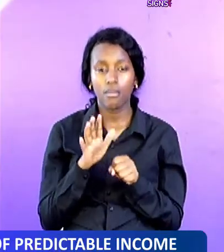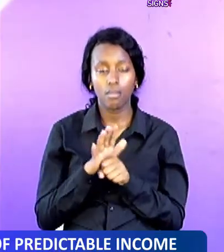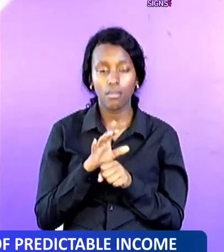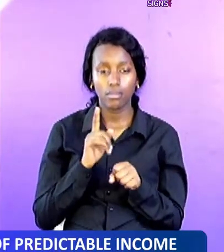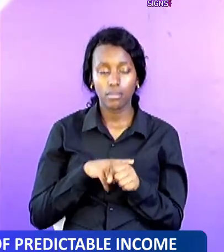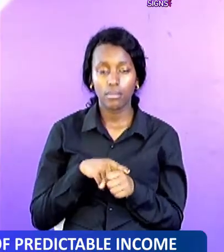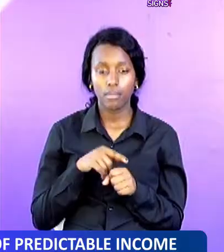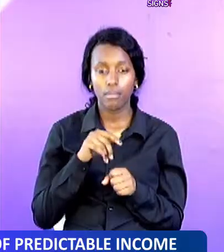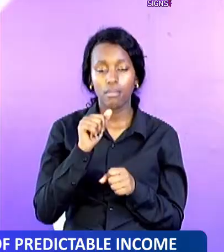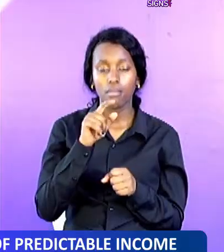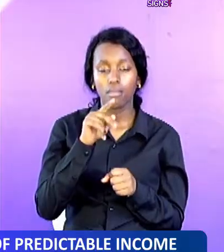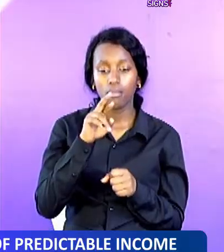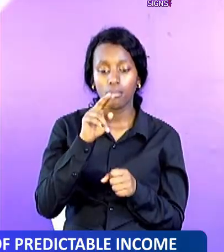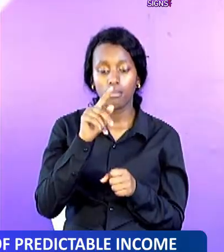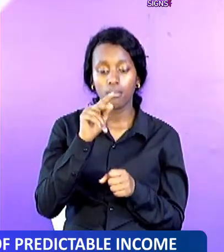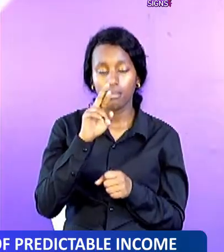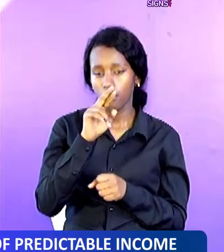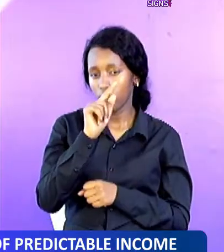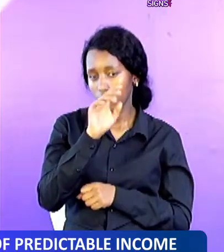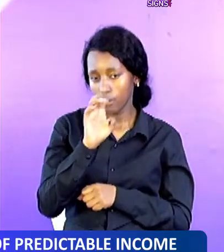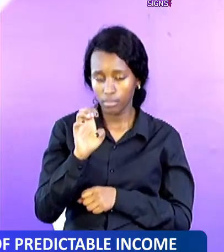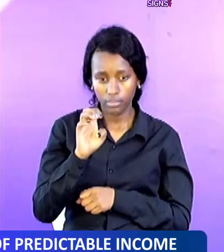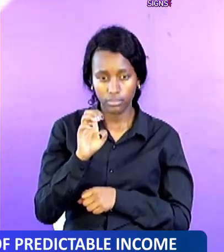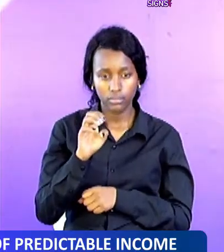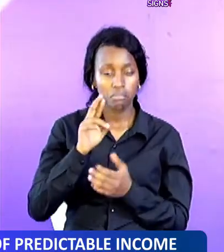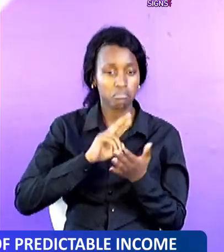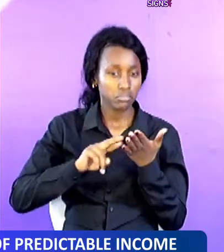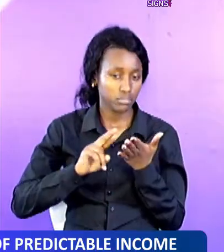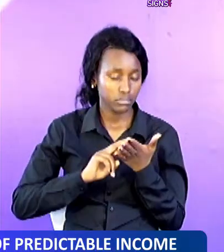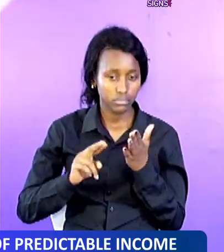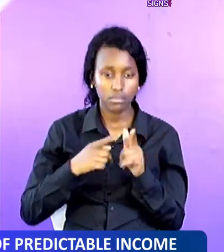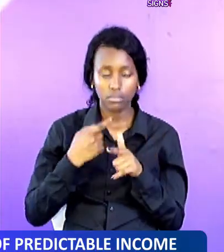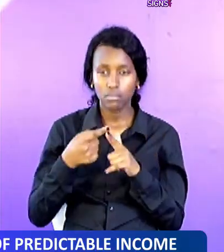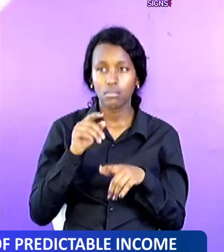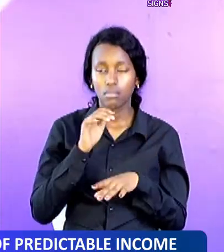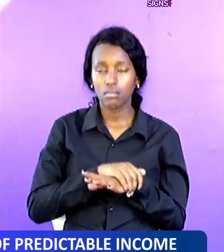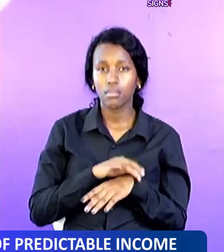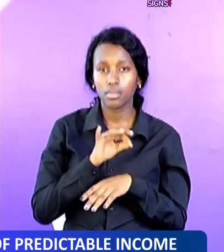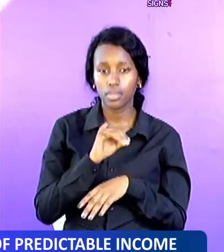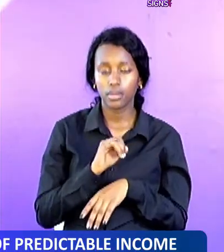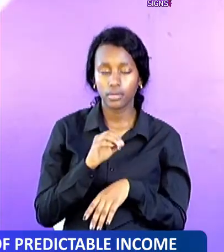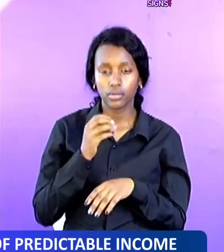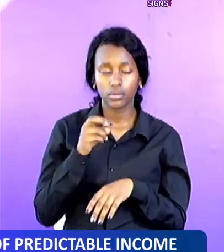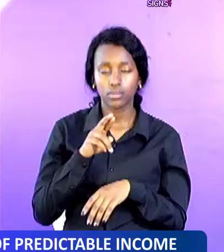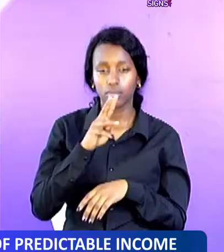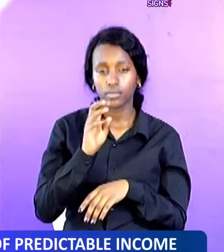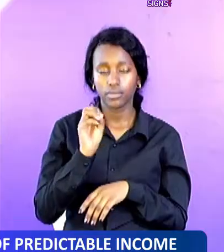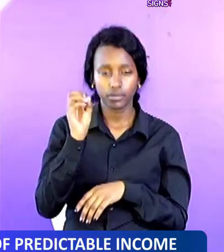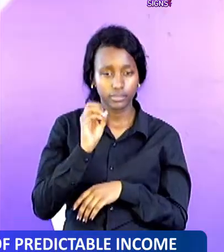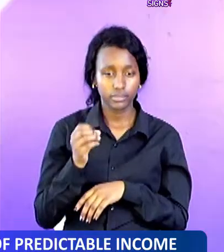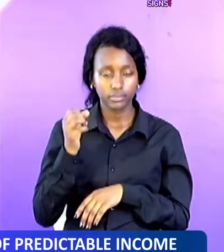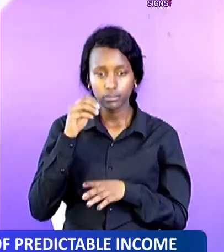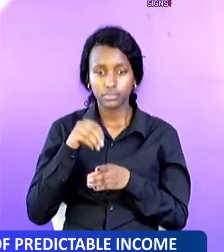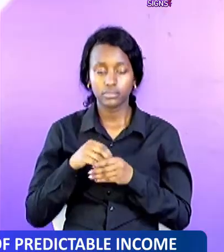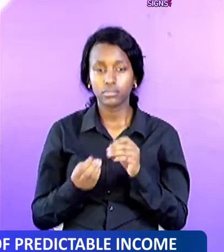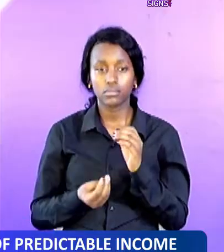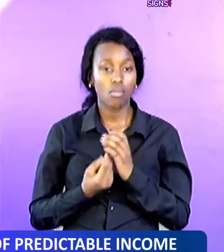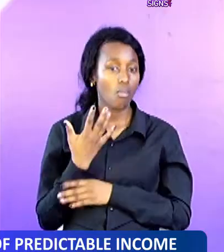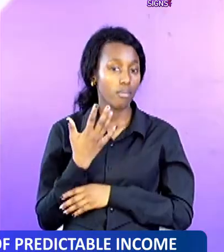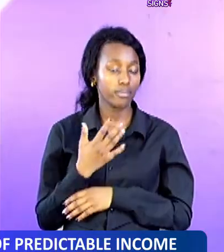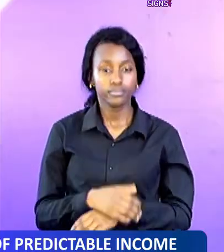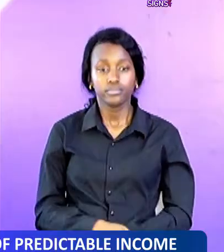been generating 30, 40% in growth. There will be a time when now the income property will have its